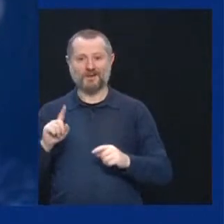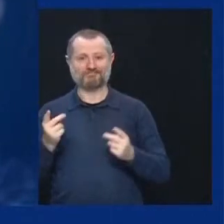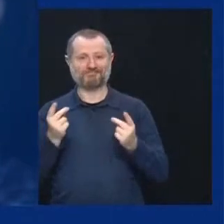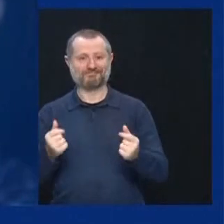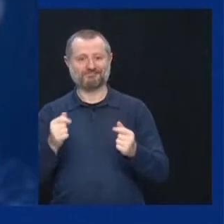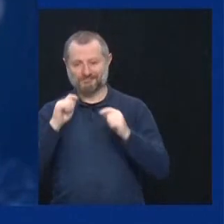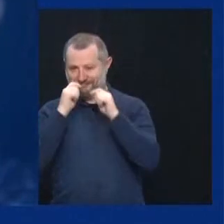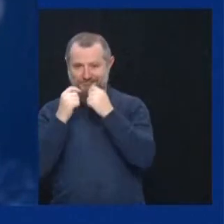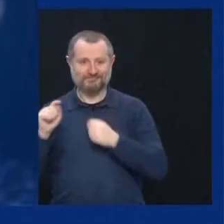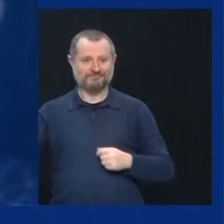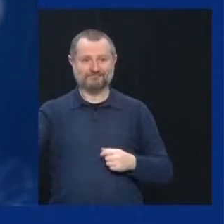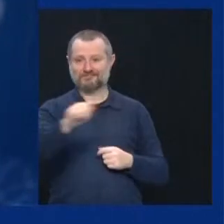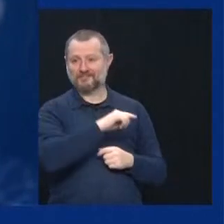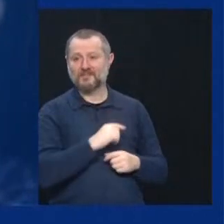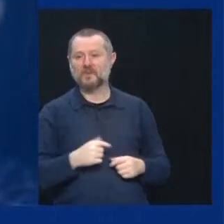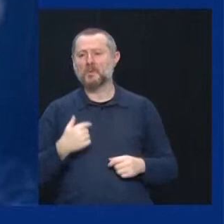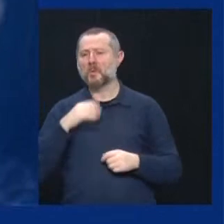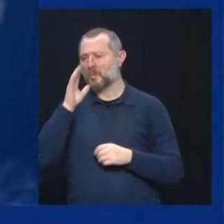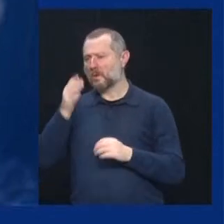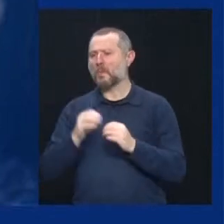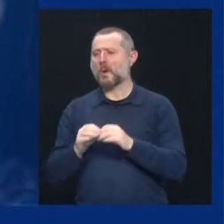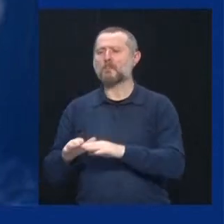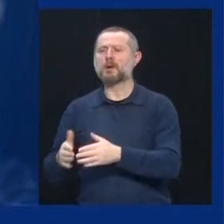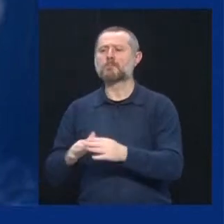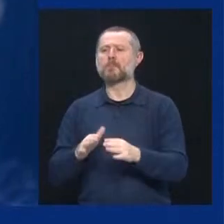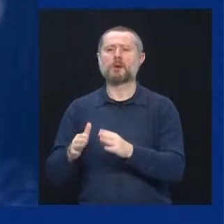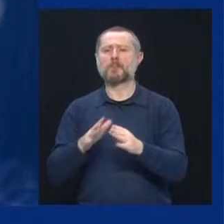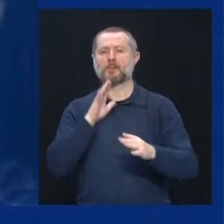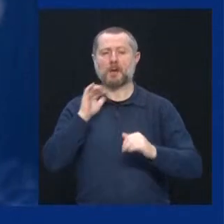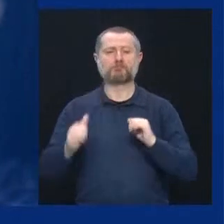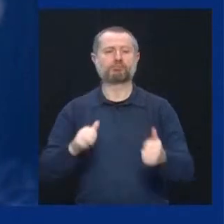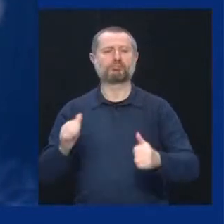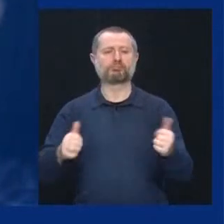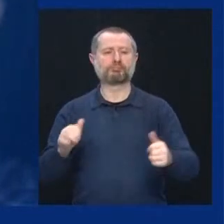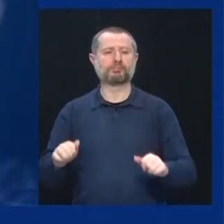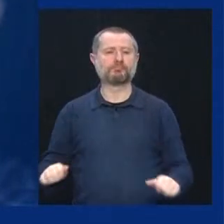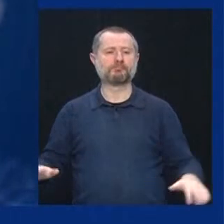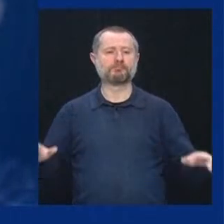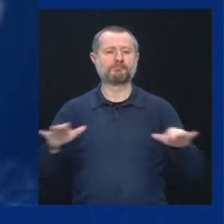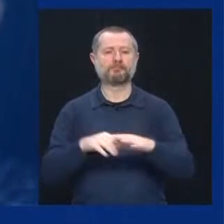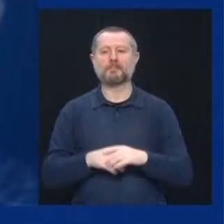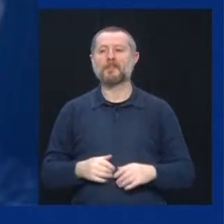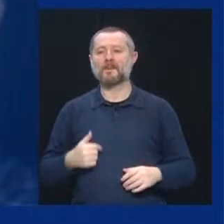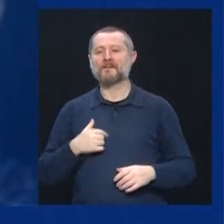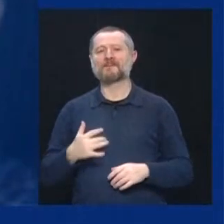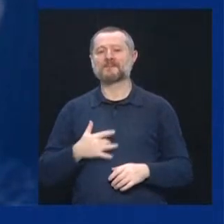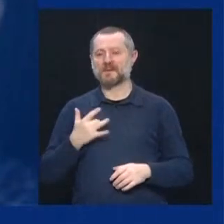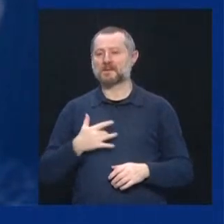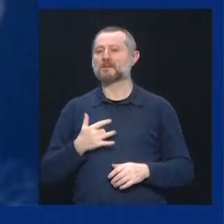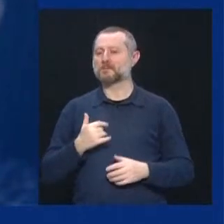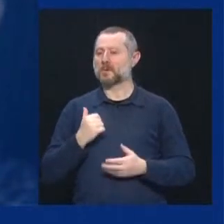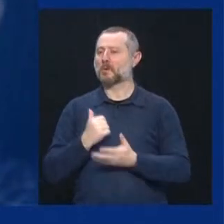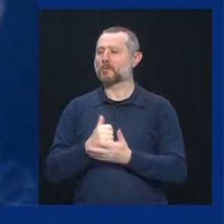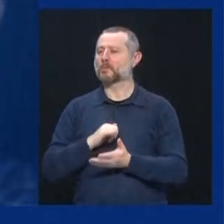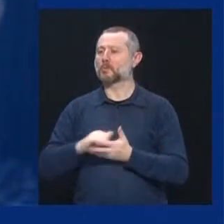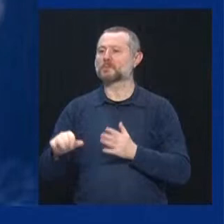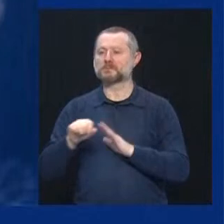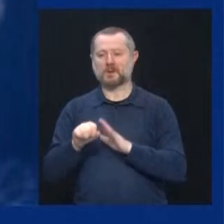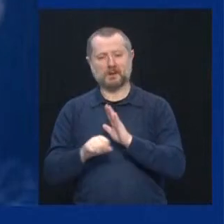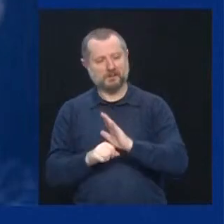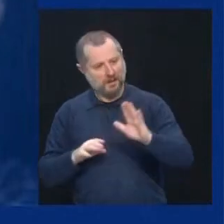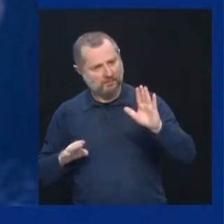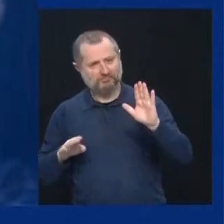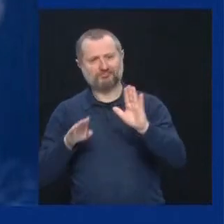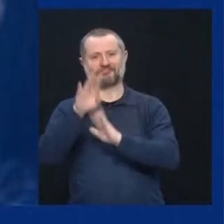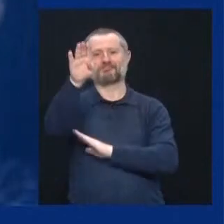So we're going to be reopening more of these, but I think this is going to be a big advantage for the state of New York.